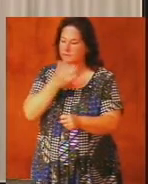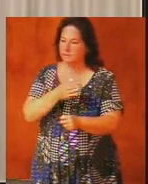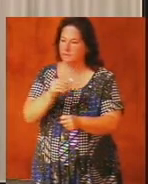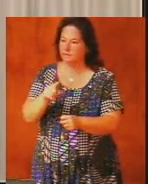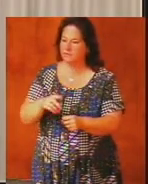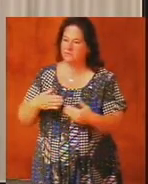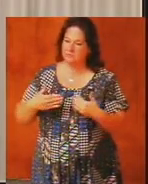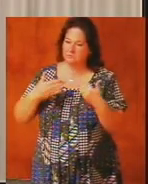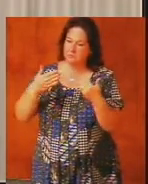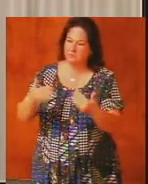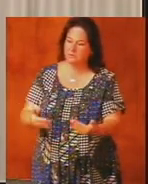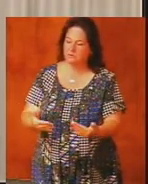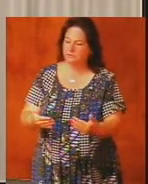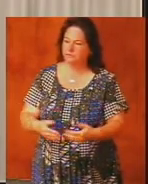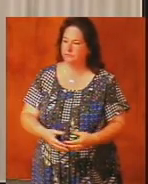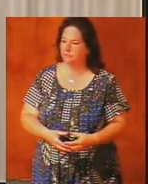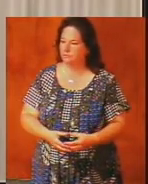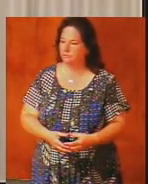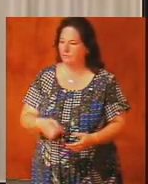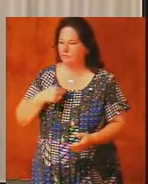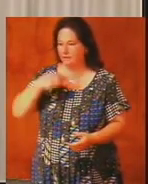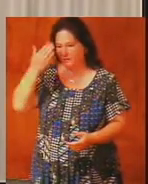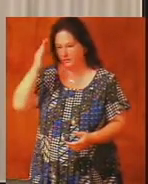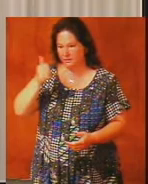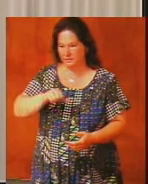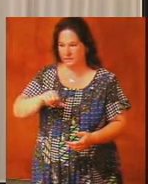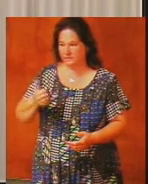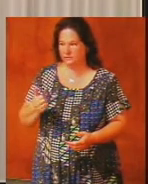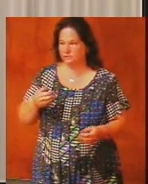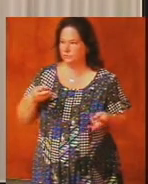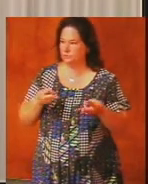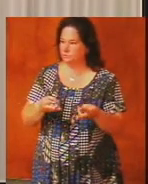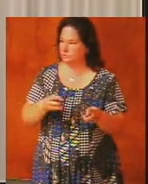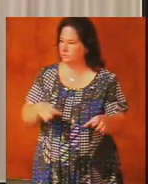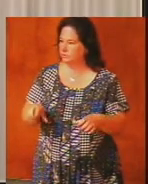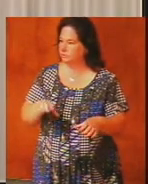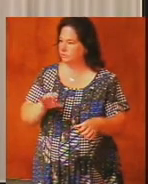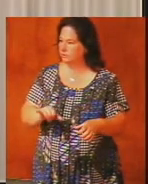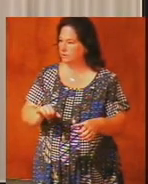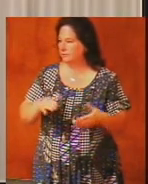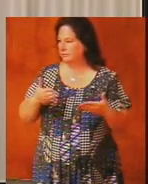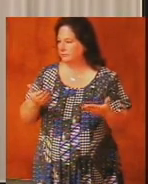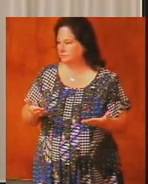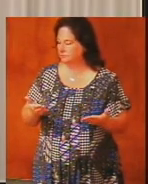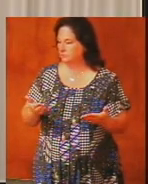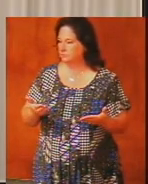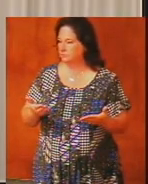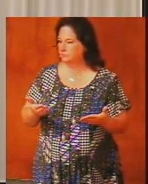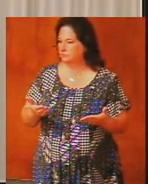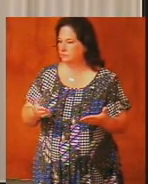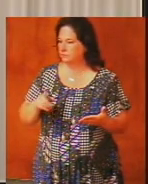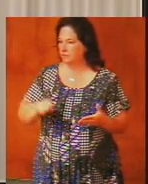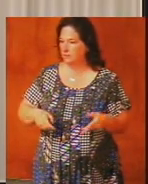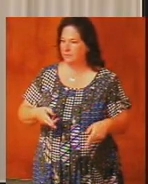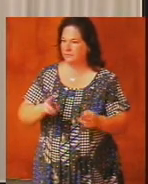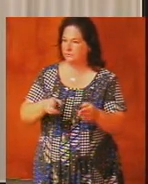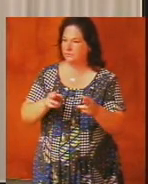go on. I don't know of any other way to do it. Well, I'm going to have to